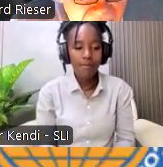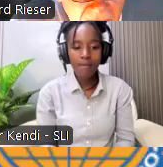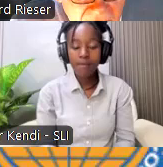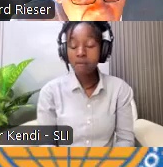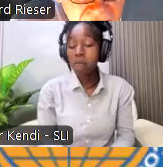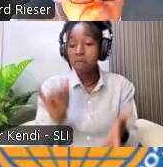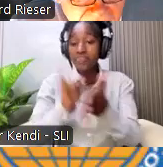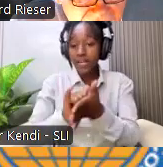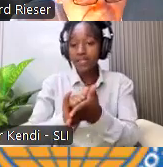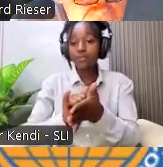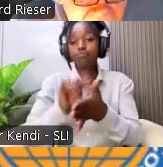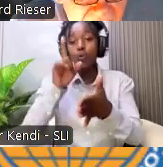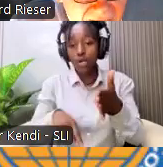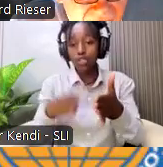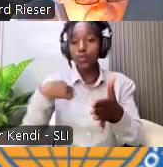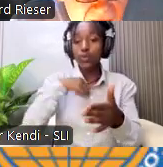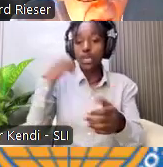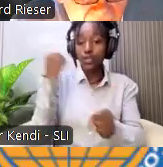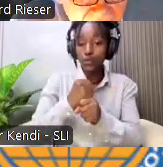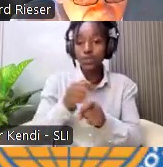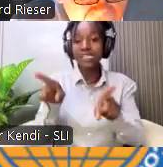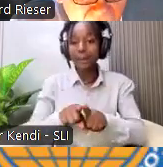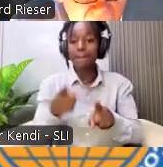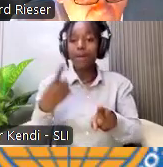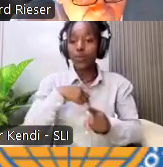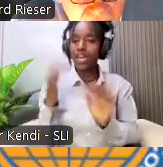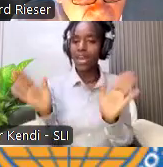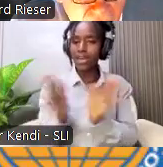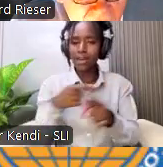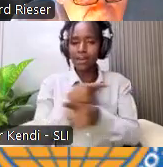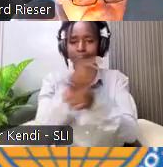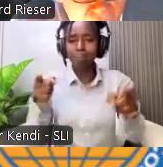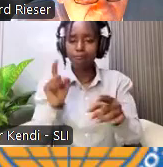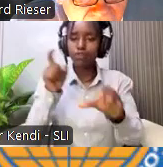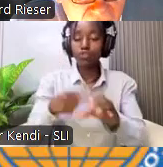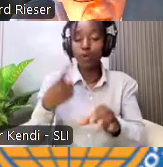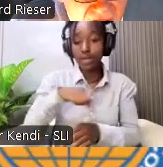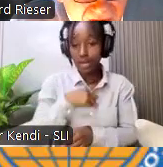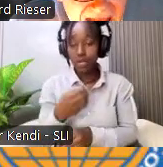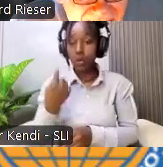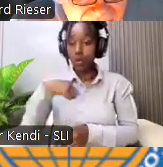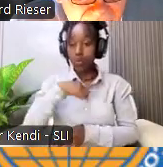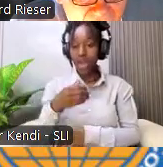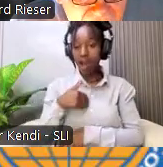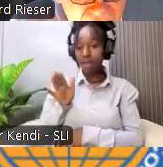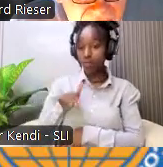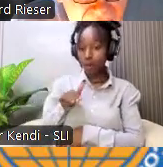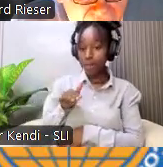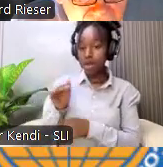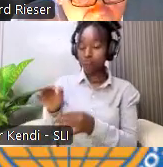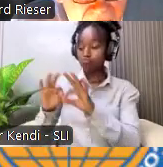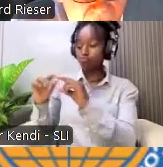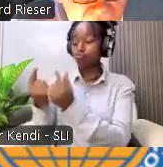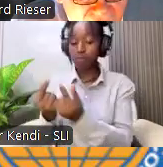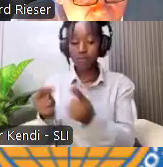we're doing. We would urge people to help us with that. We've also got the Women's Forum who've got a survey out at the moment. So any